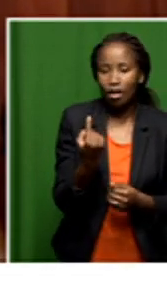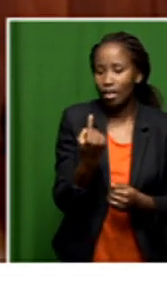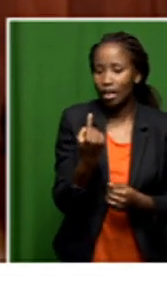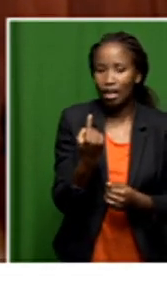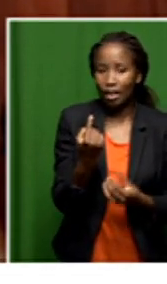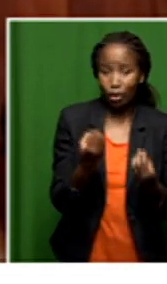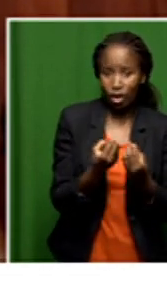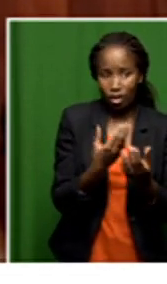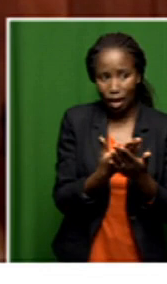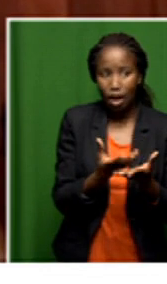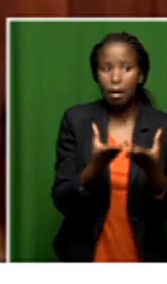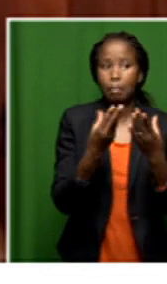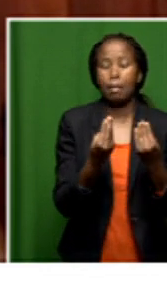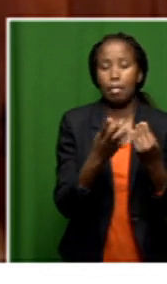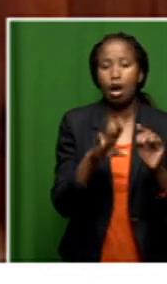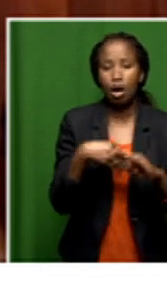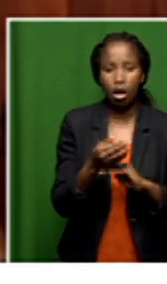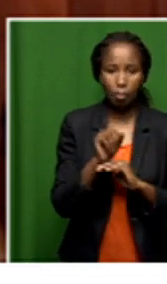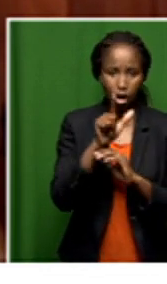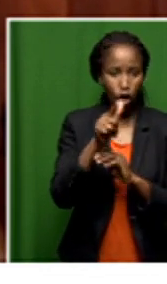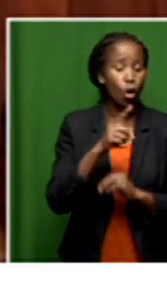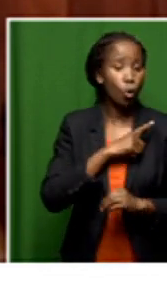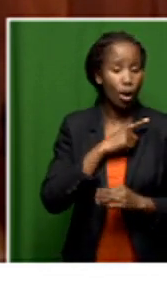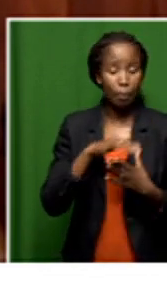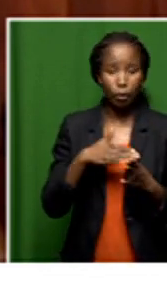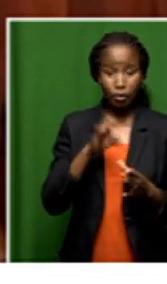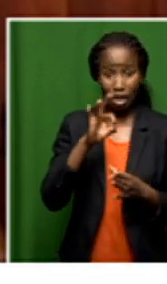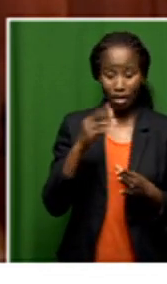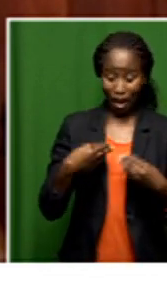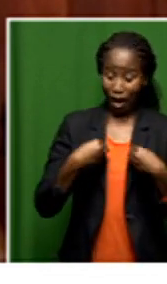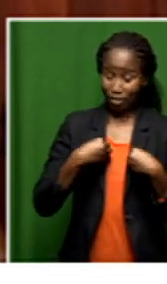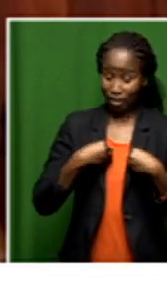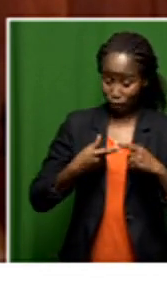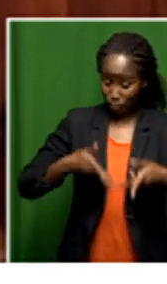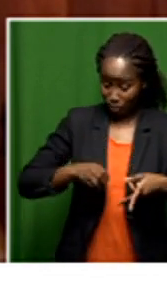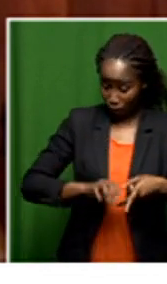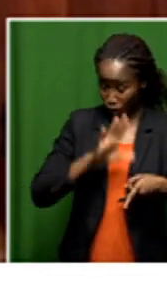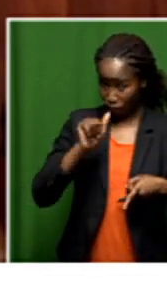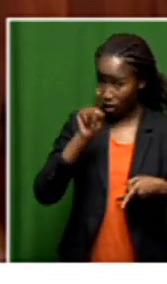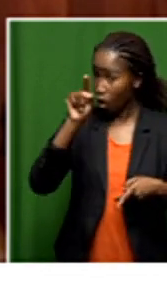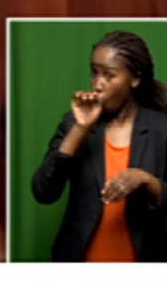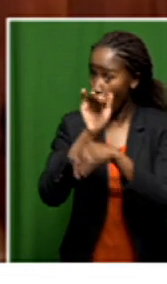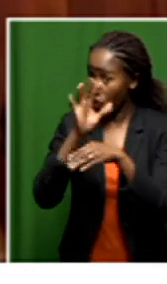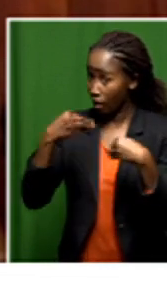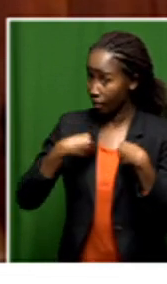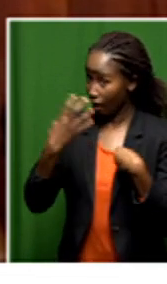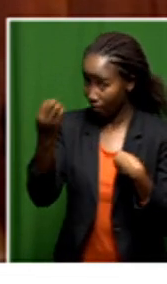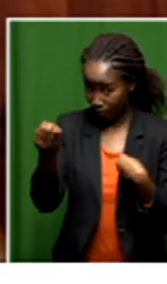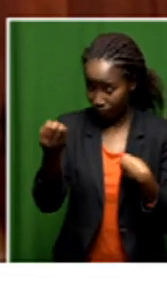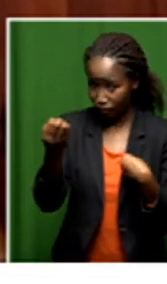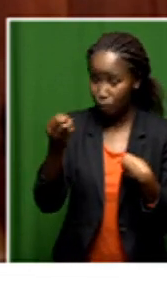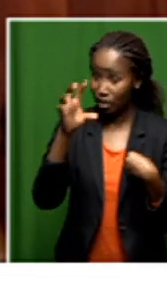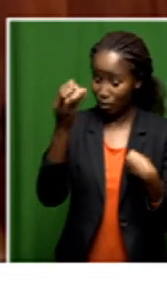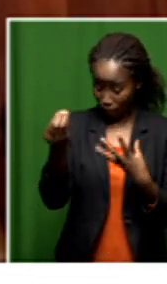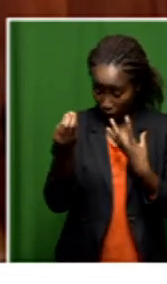in the investment world. Because, if you've got a good spread of assets across South Africa and across the globe, it means that there will always be portions